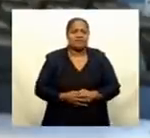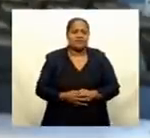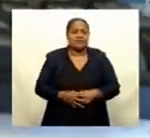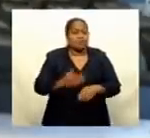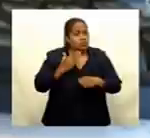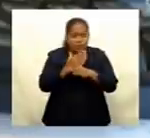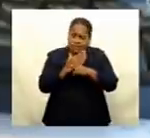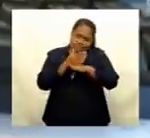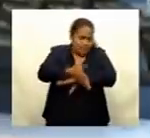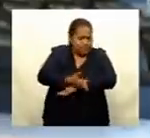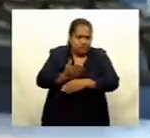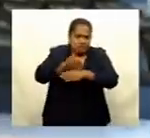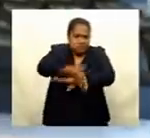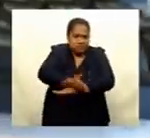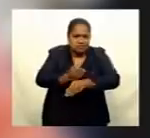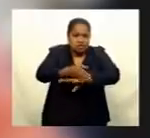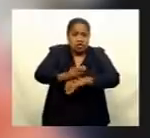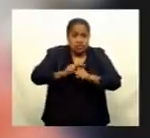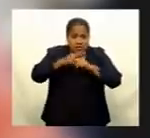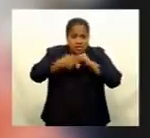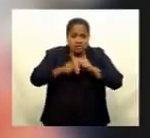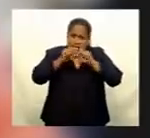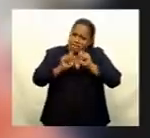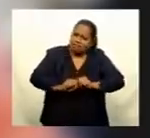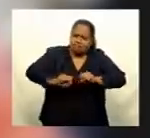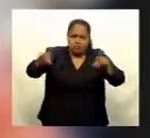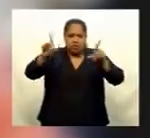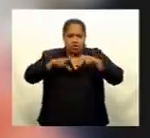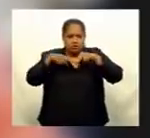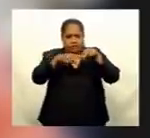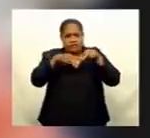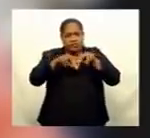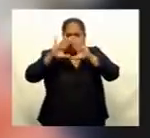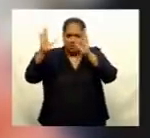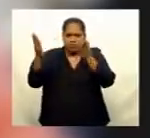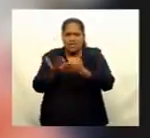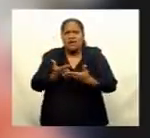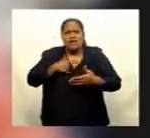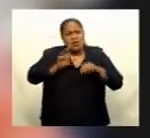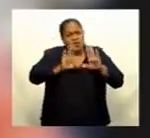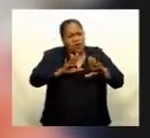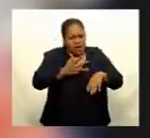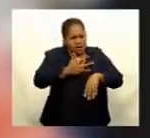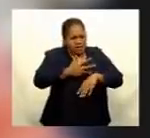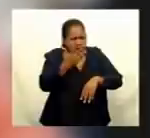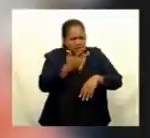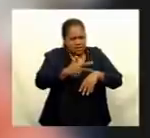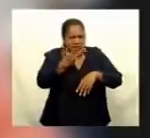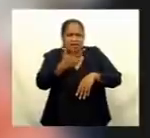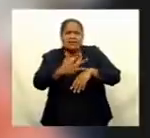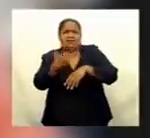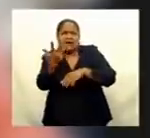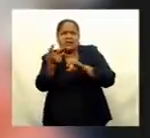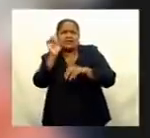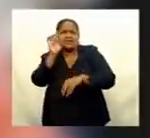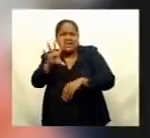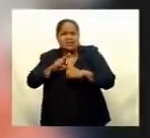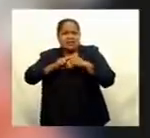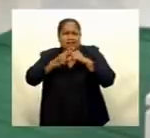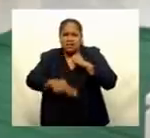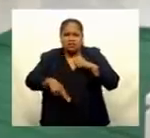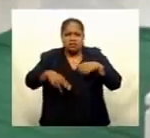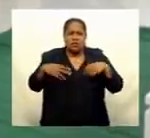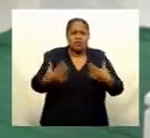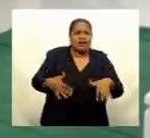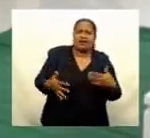the coverage out to Fiji and the world. Because waiting to 8 p.m., 9 p.m., 10 p.m. for the news is taking its